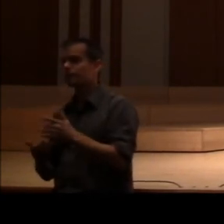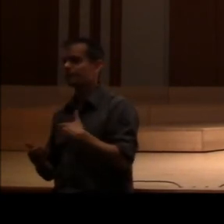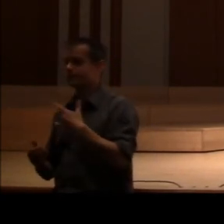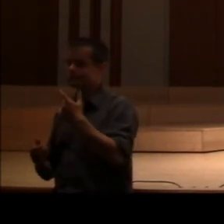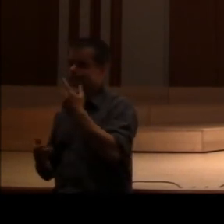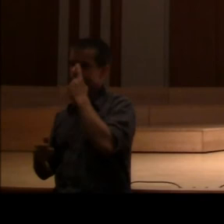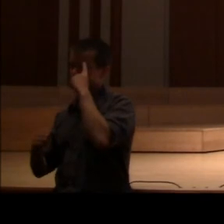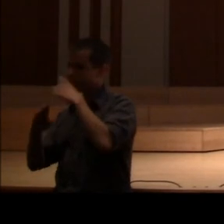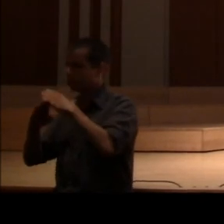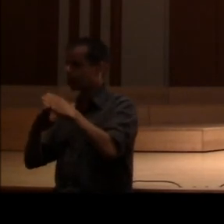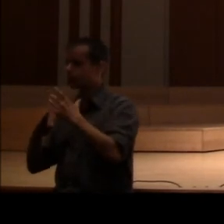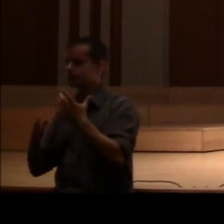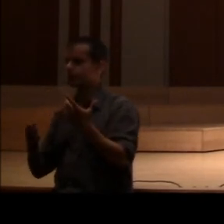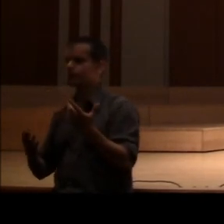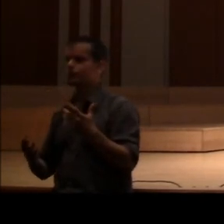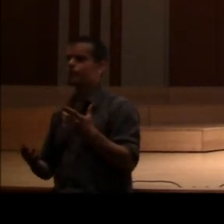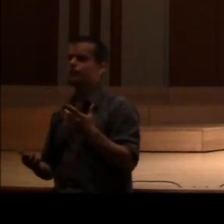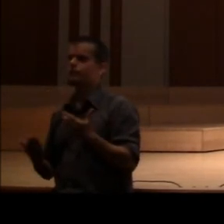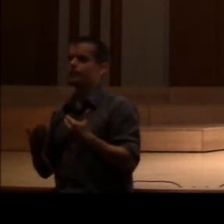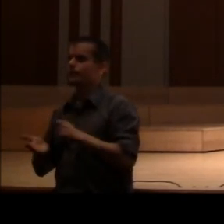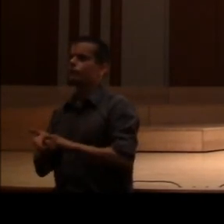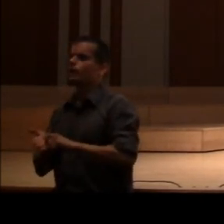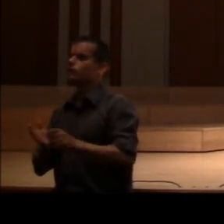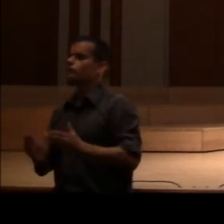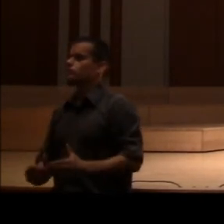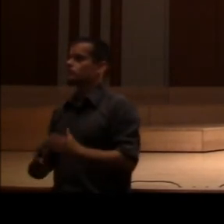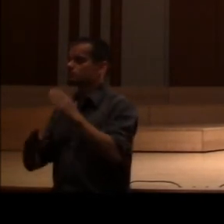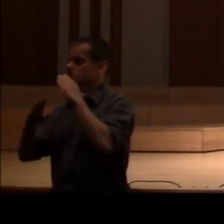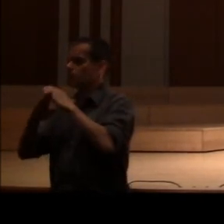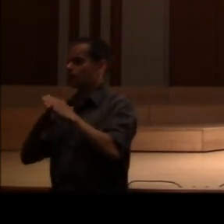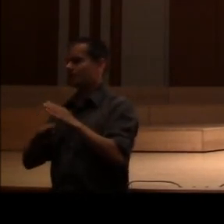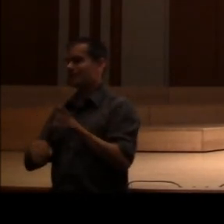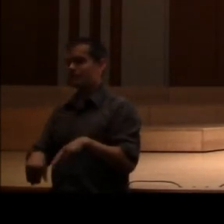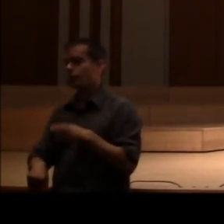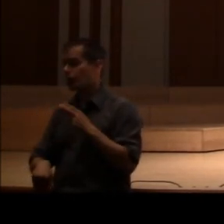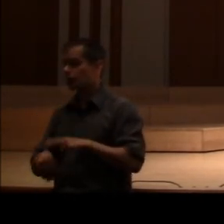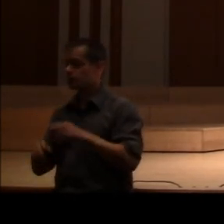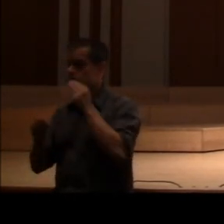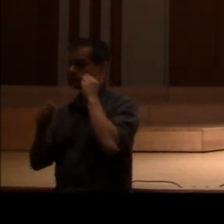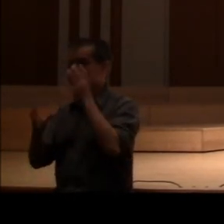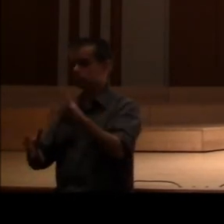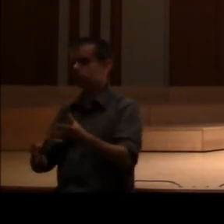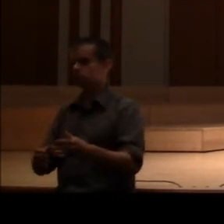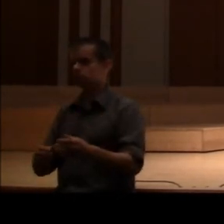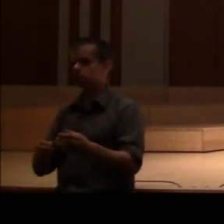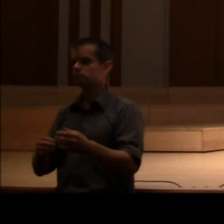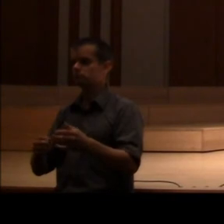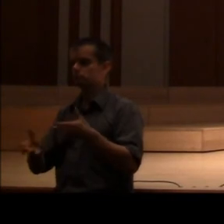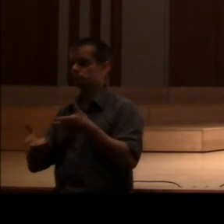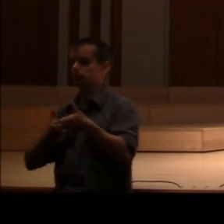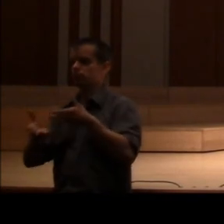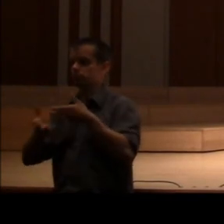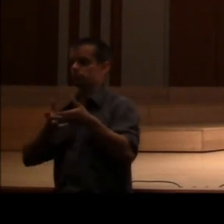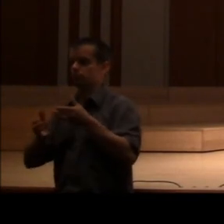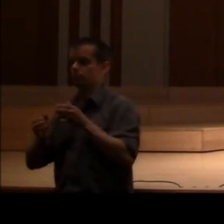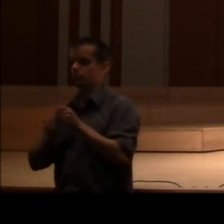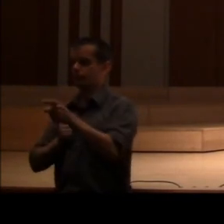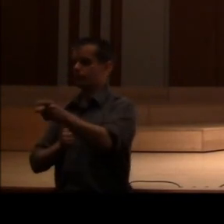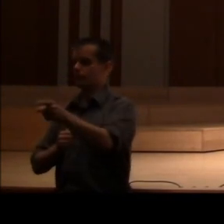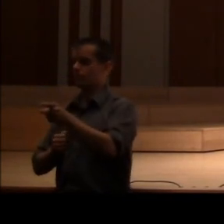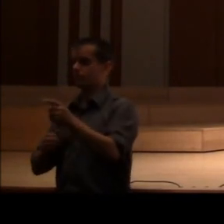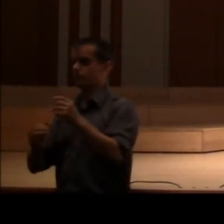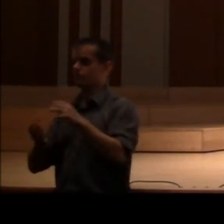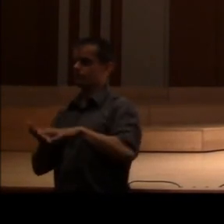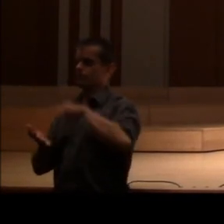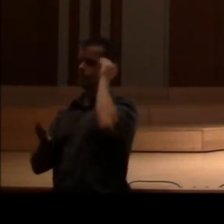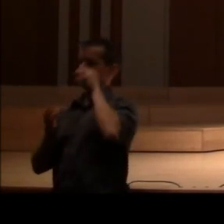blocked, you might have writer's block sometimes. That's totally normal. And I think that it was really awesome to be able to connect with them, and it taught me a